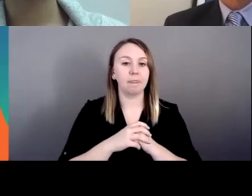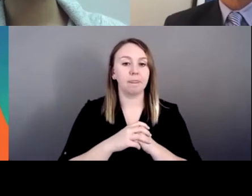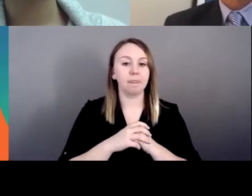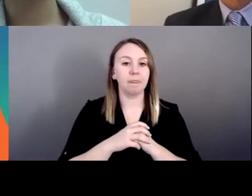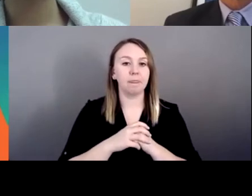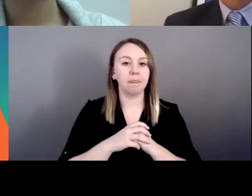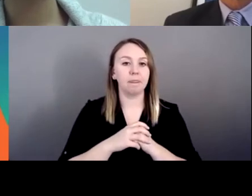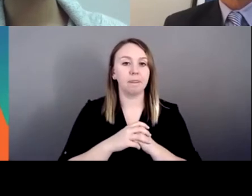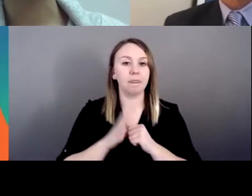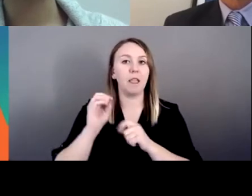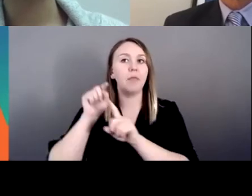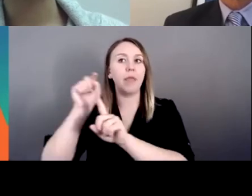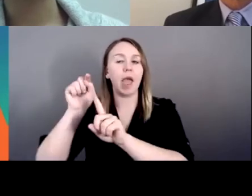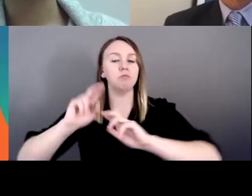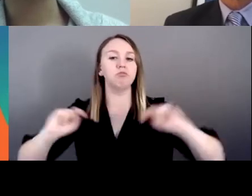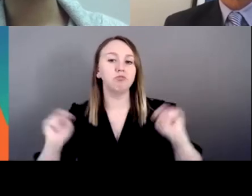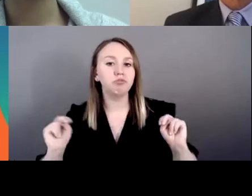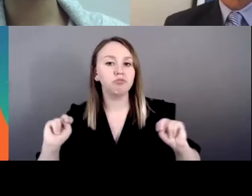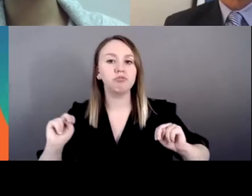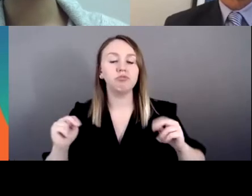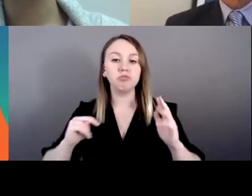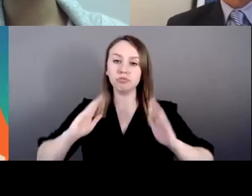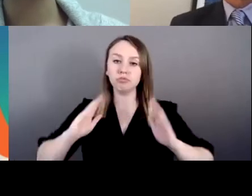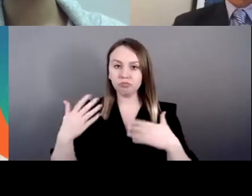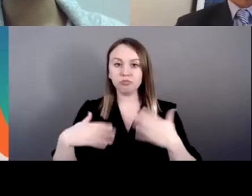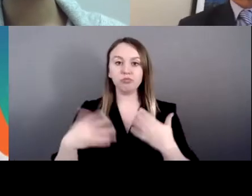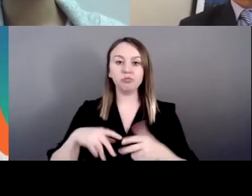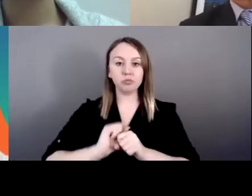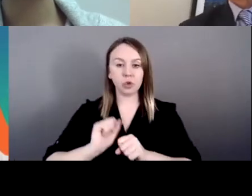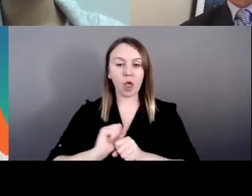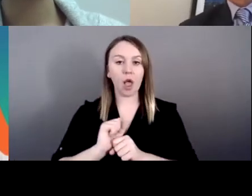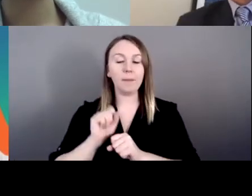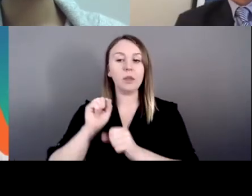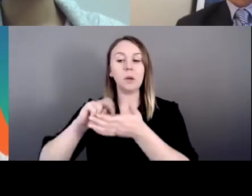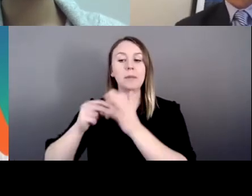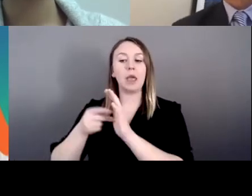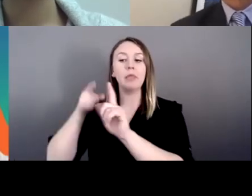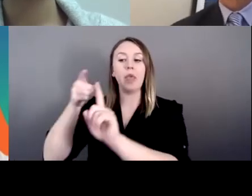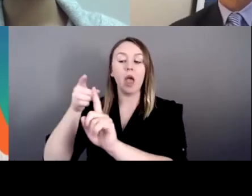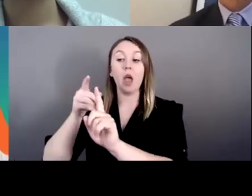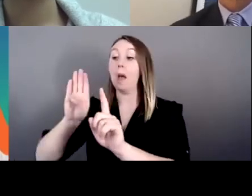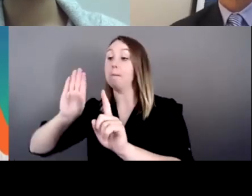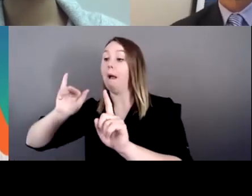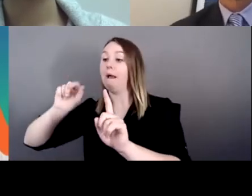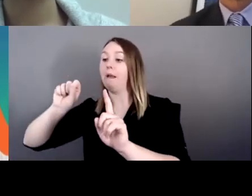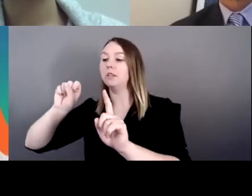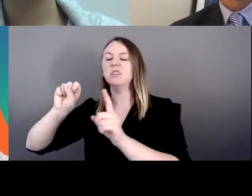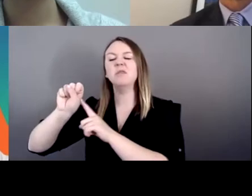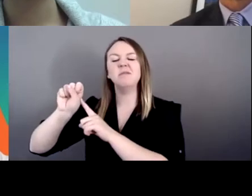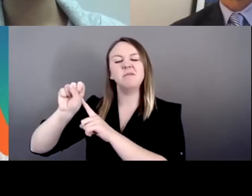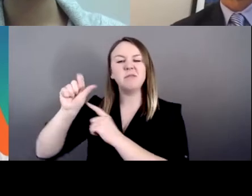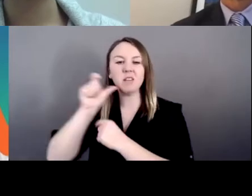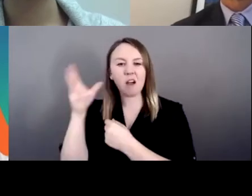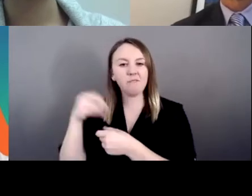in neutrality, right? That where you don't have to look at bias, that they're going to you